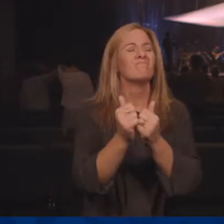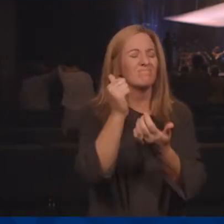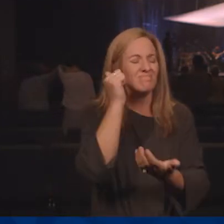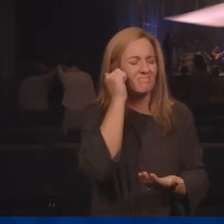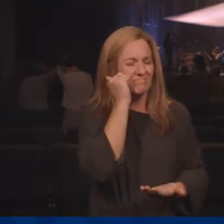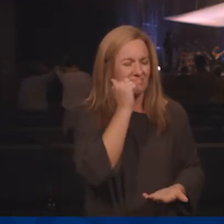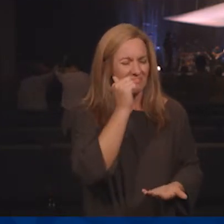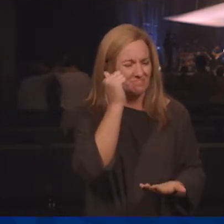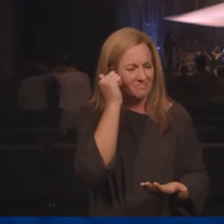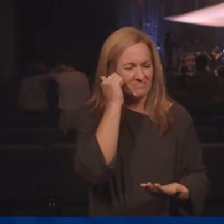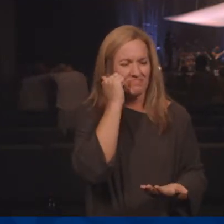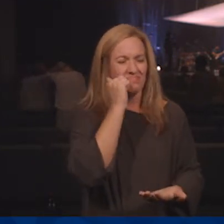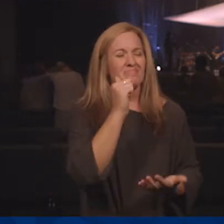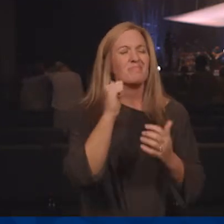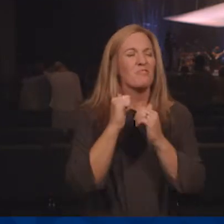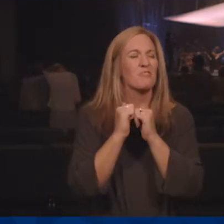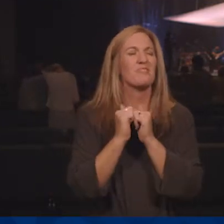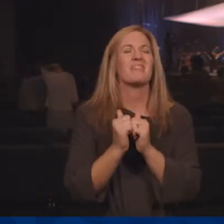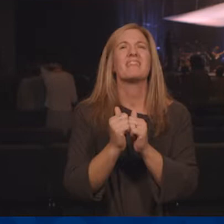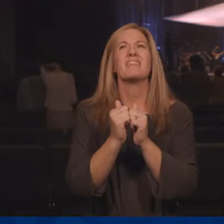Always with us.